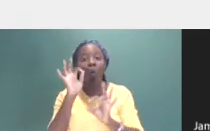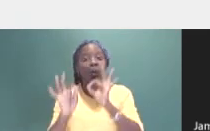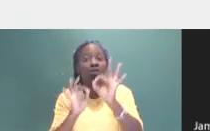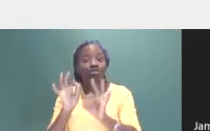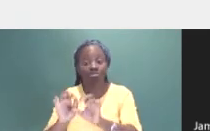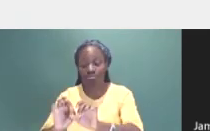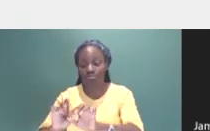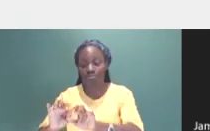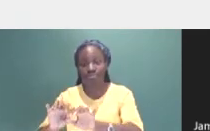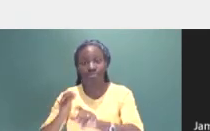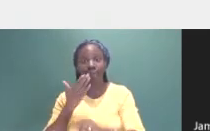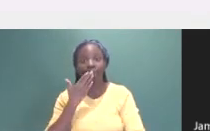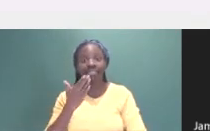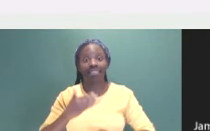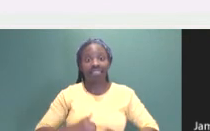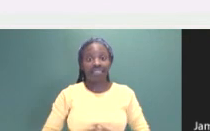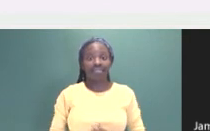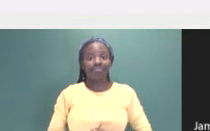Oh,